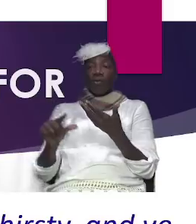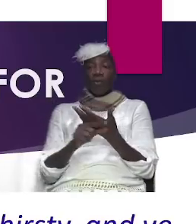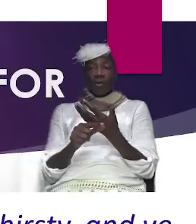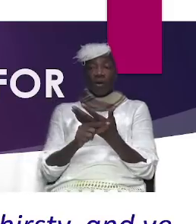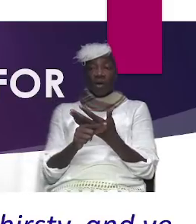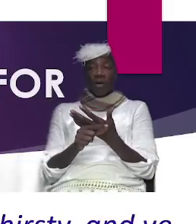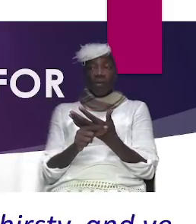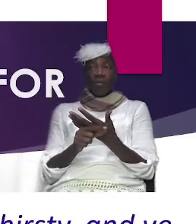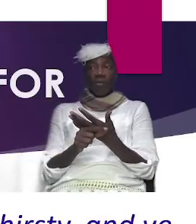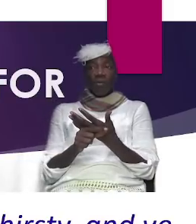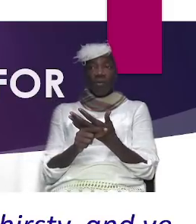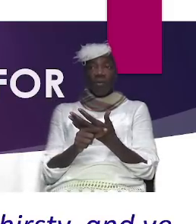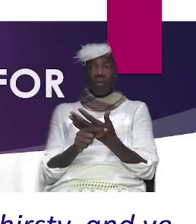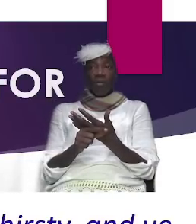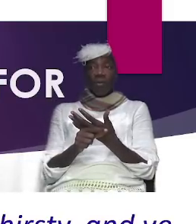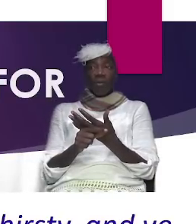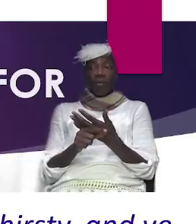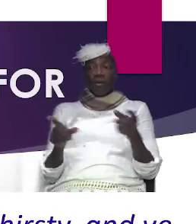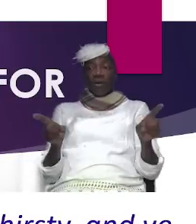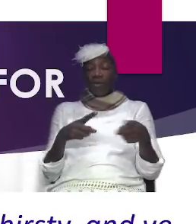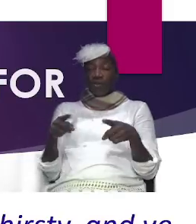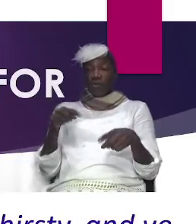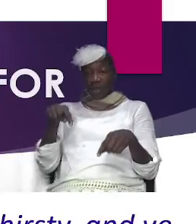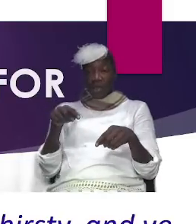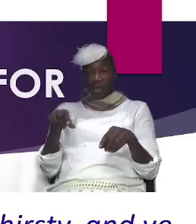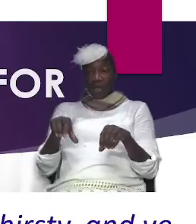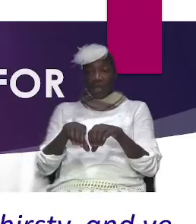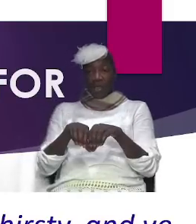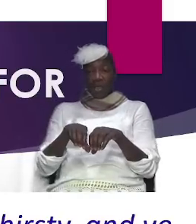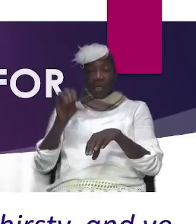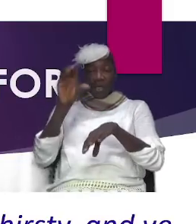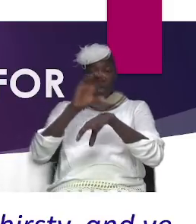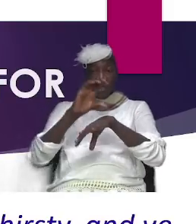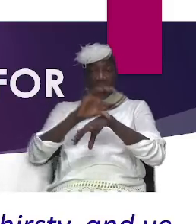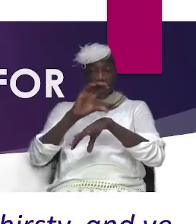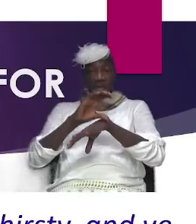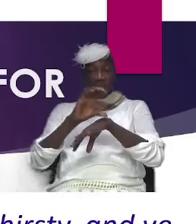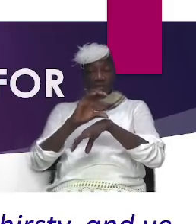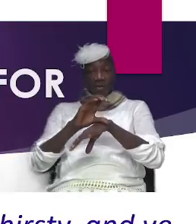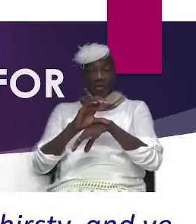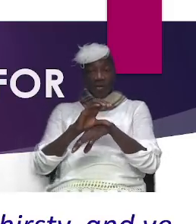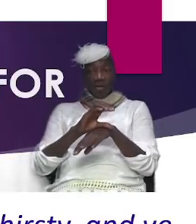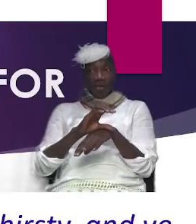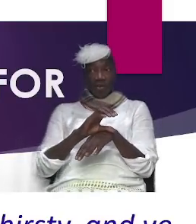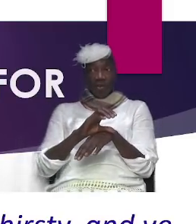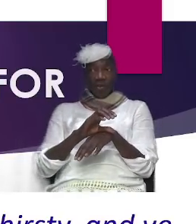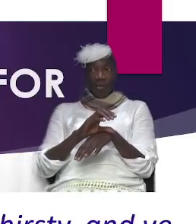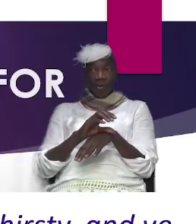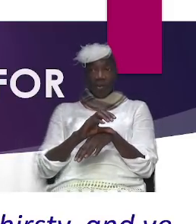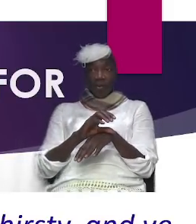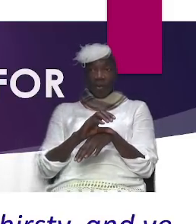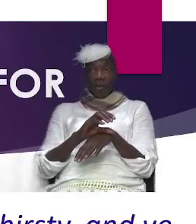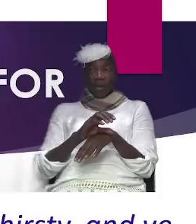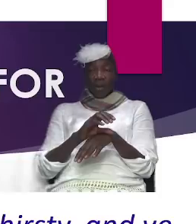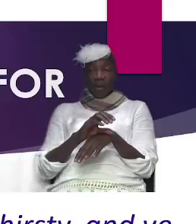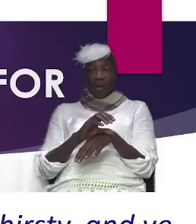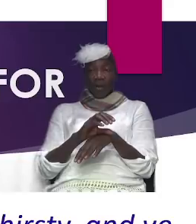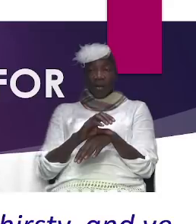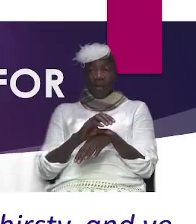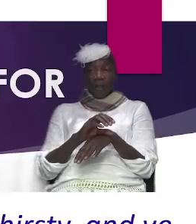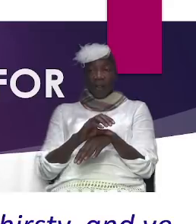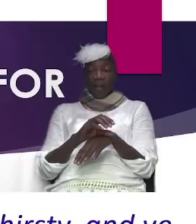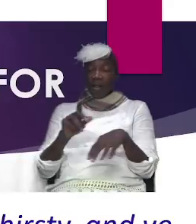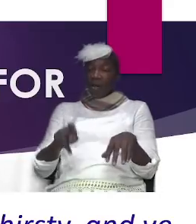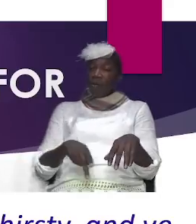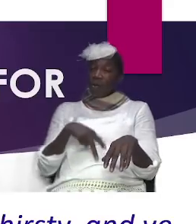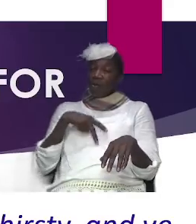it in a while. But while we are doing this as a church, and we will address it from tithes and offering, we also